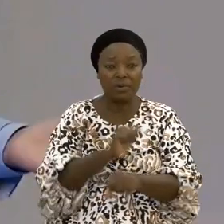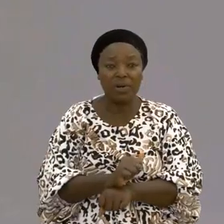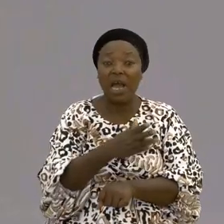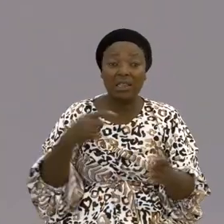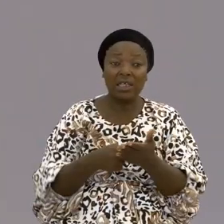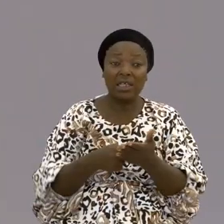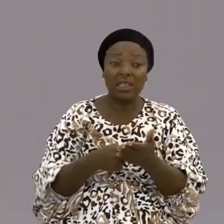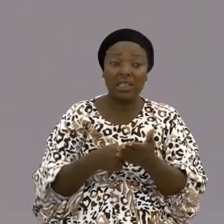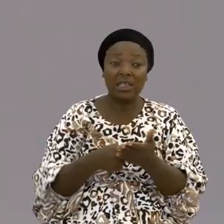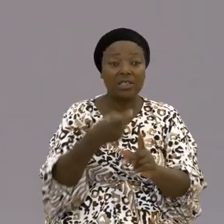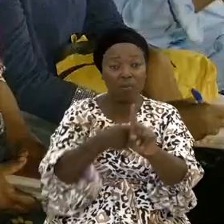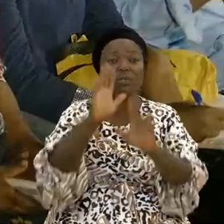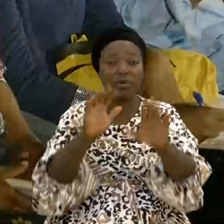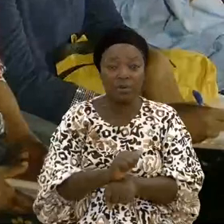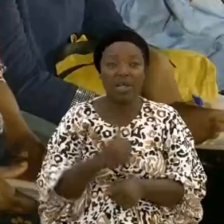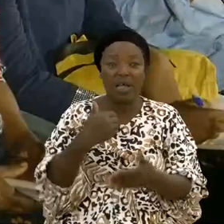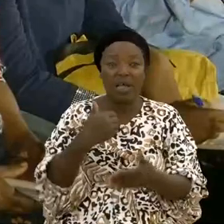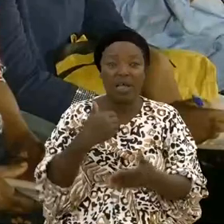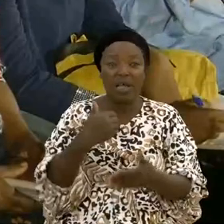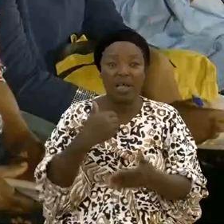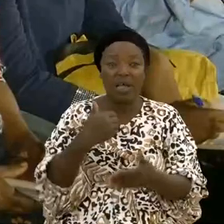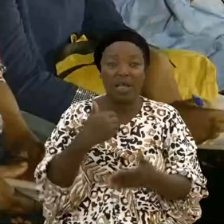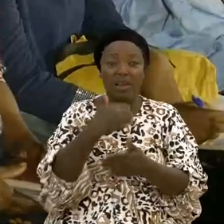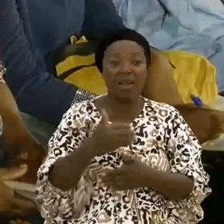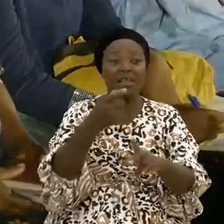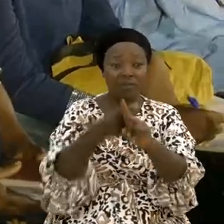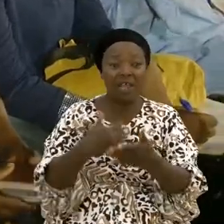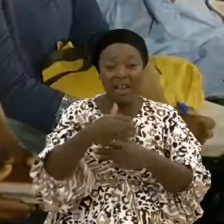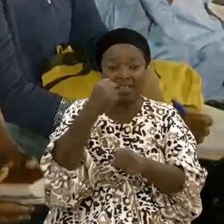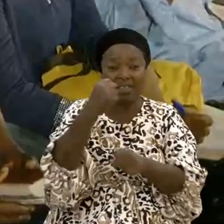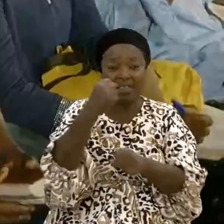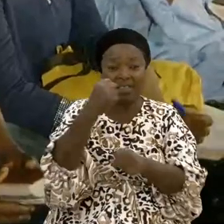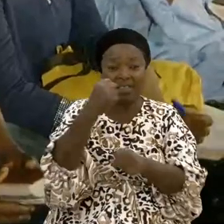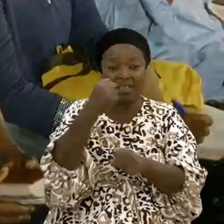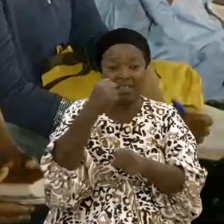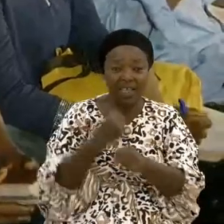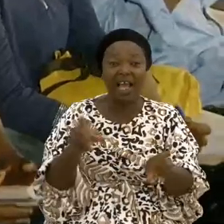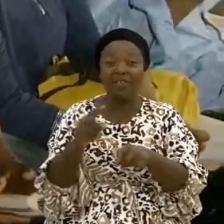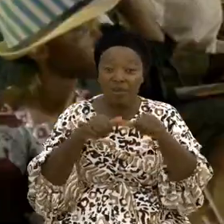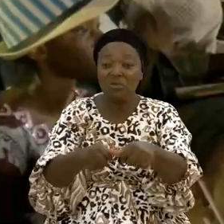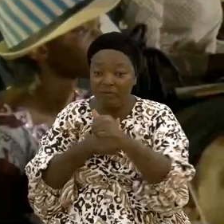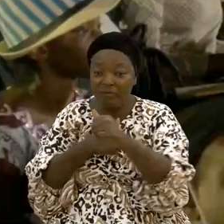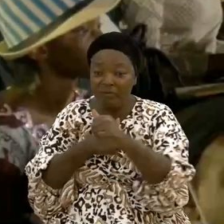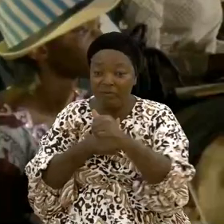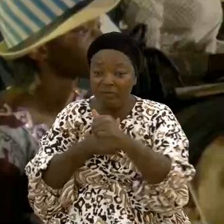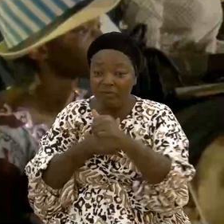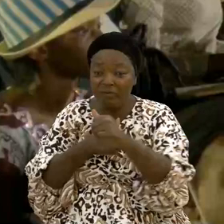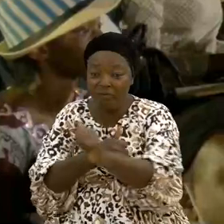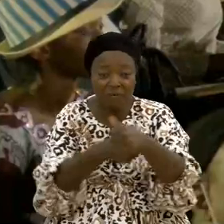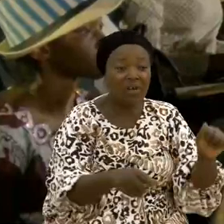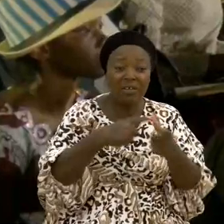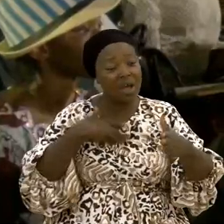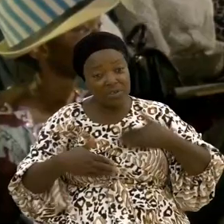And this month, miracle. Next month, next year, as you follow along and you are rejoicing